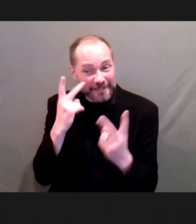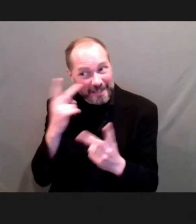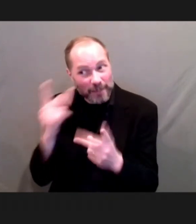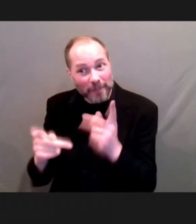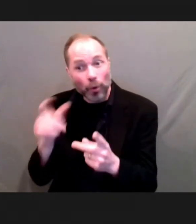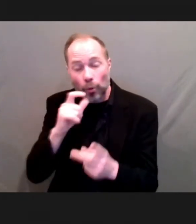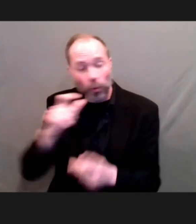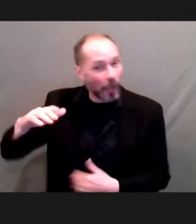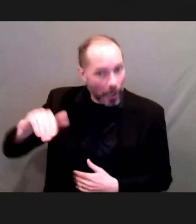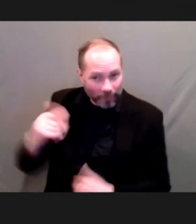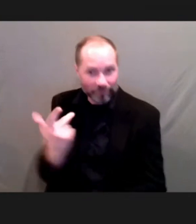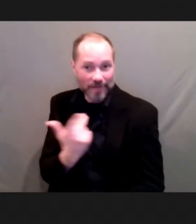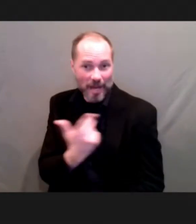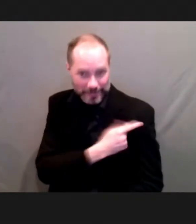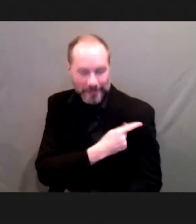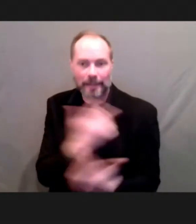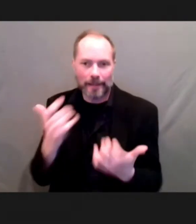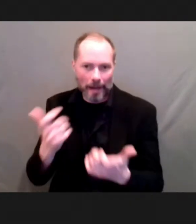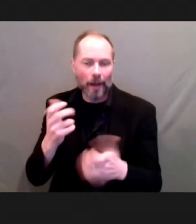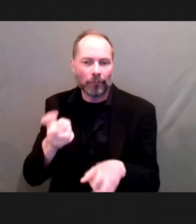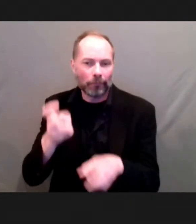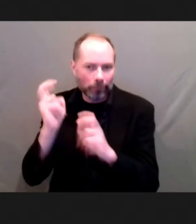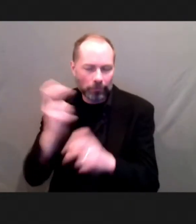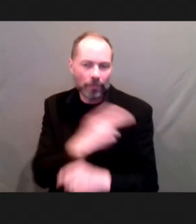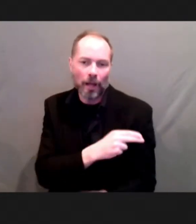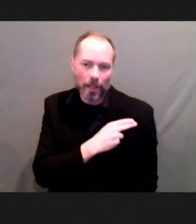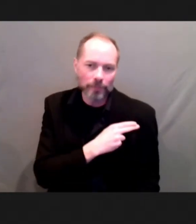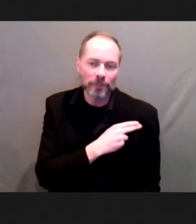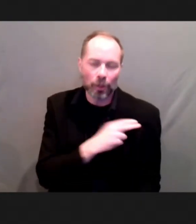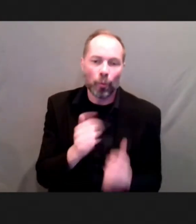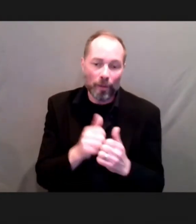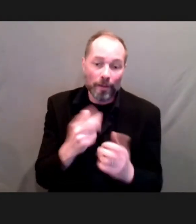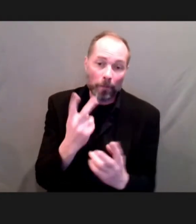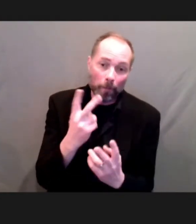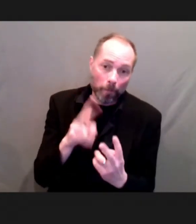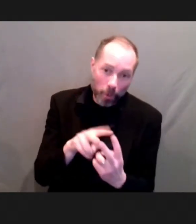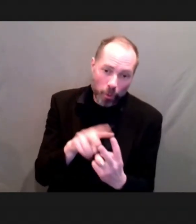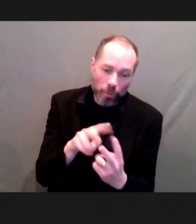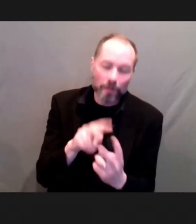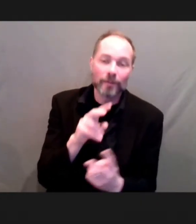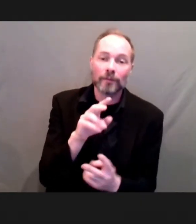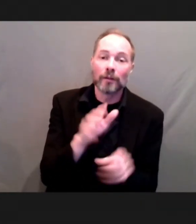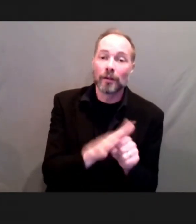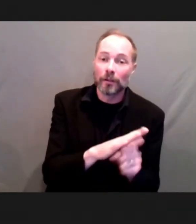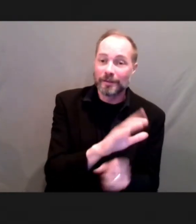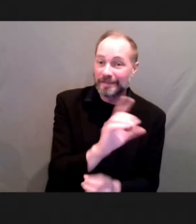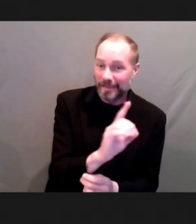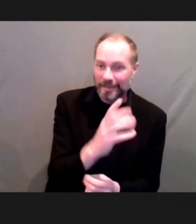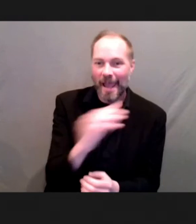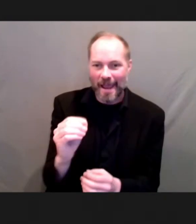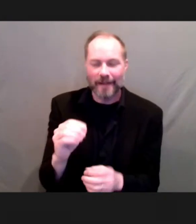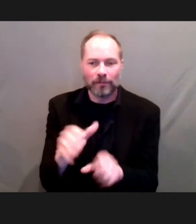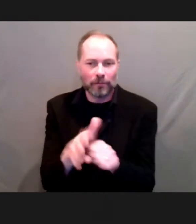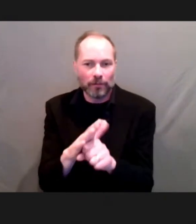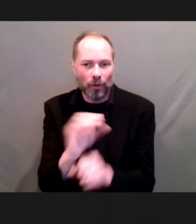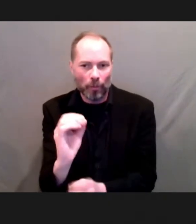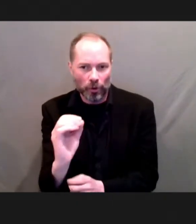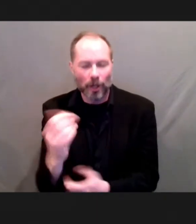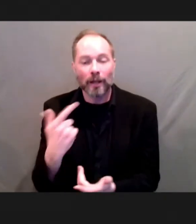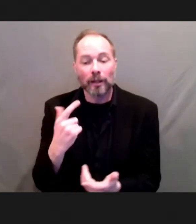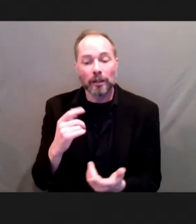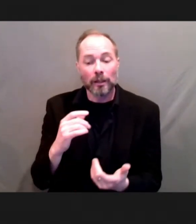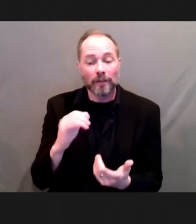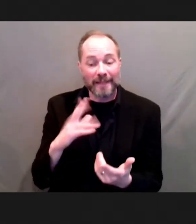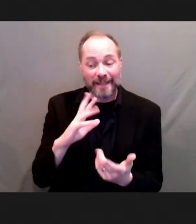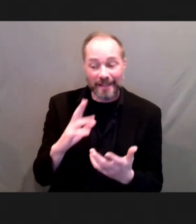to get vaccinated are being sent to the hospital with both Omicron and Delta in increased numbers. Hospitalizations have increased